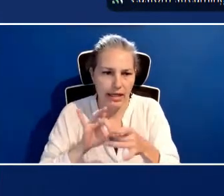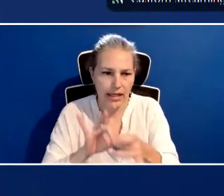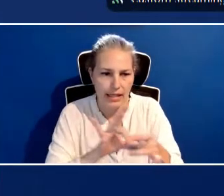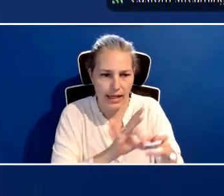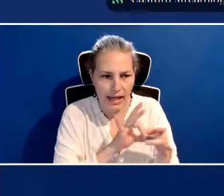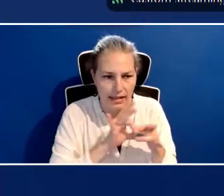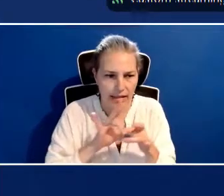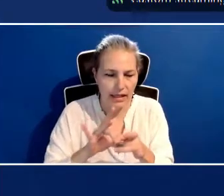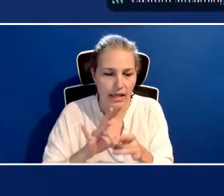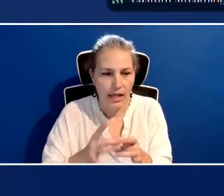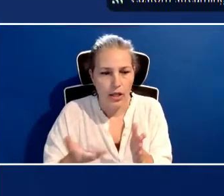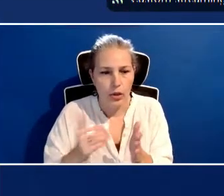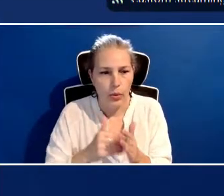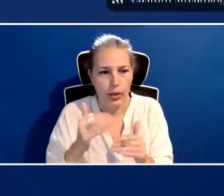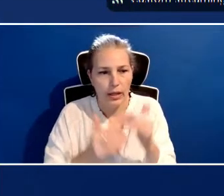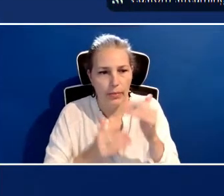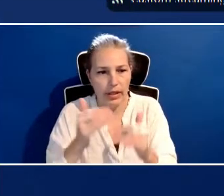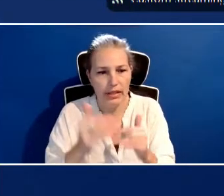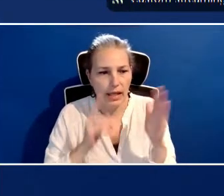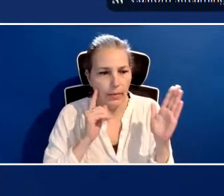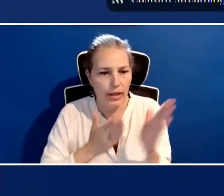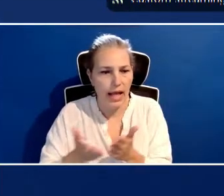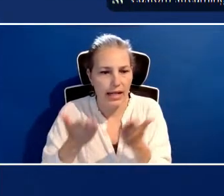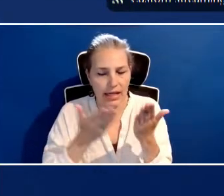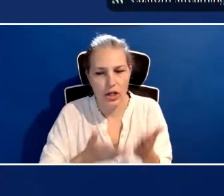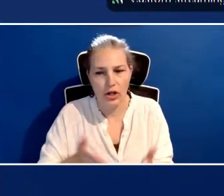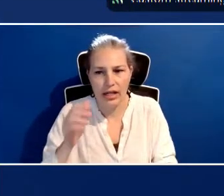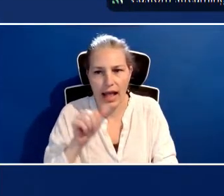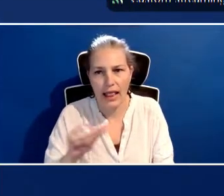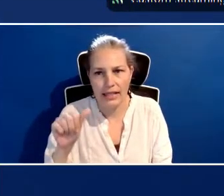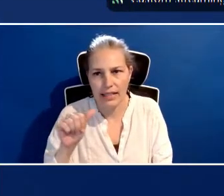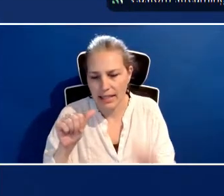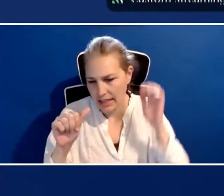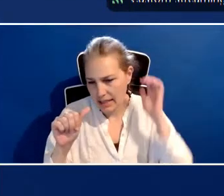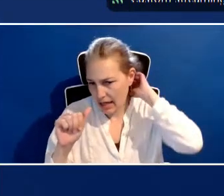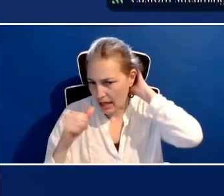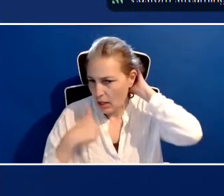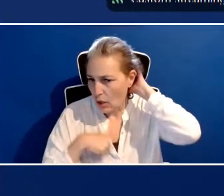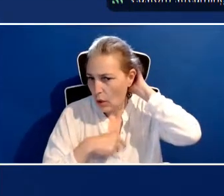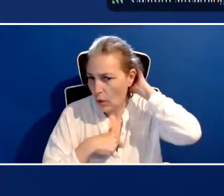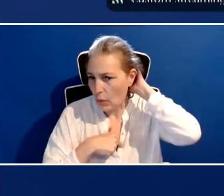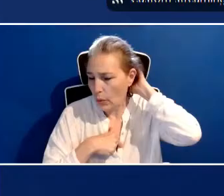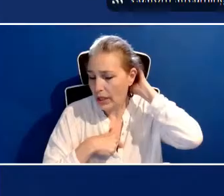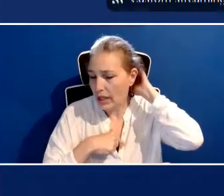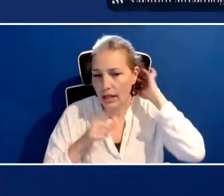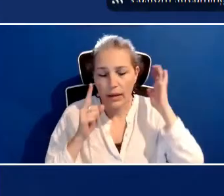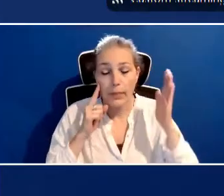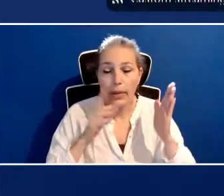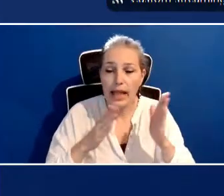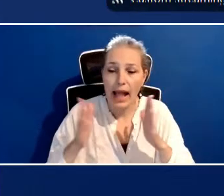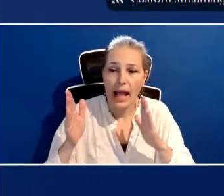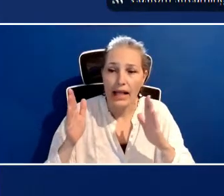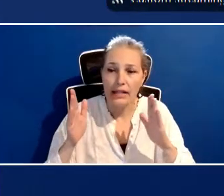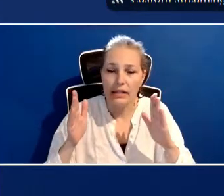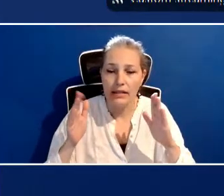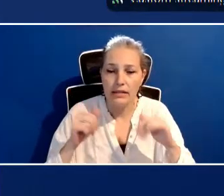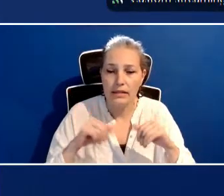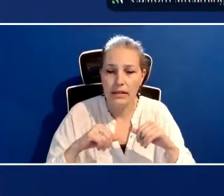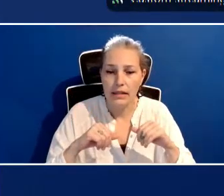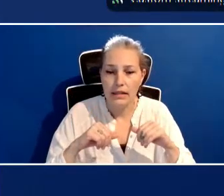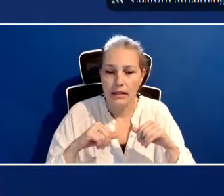In our rebuilding plan here in Altadena, we plan to